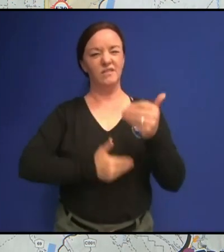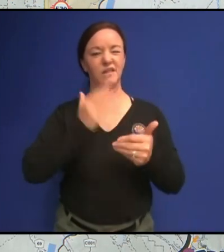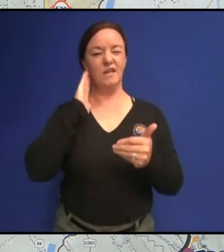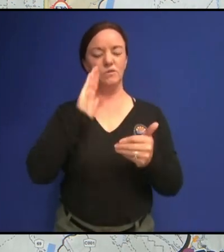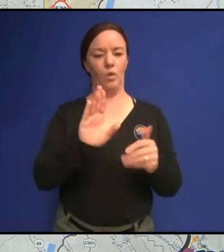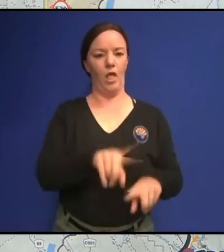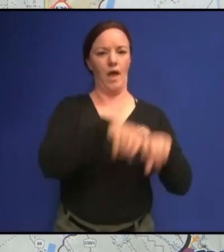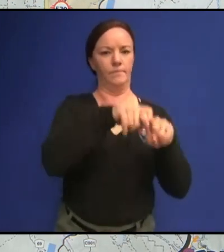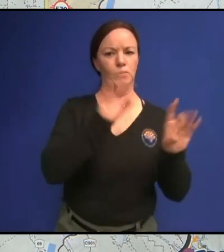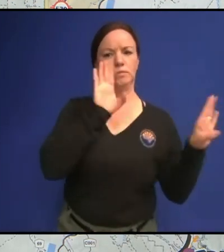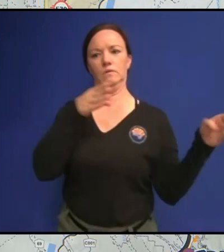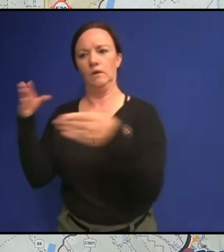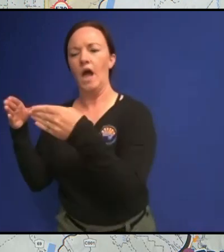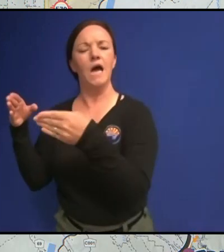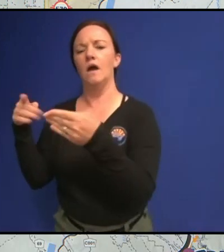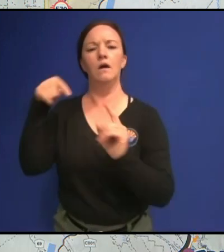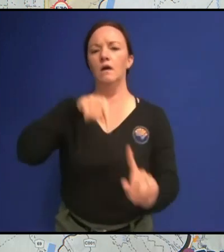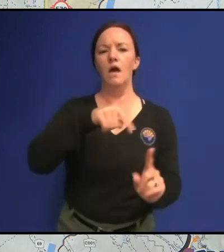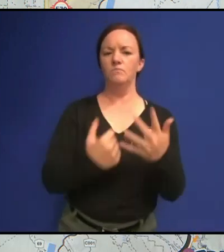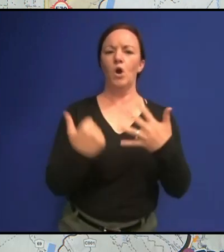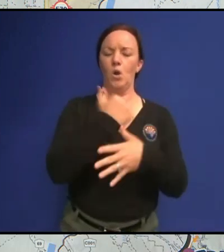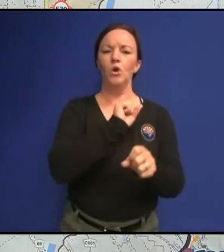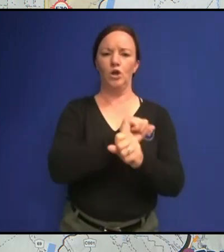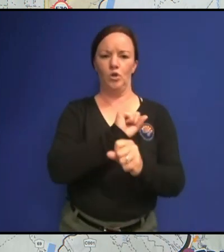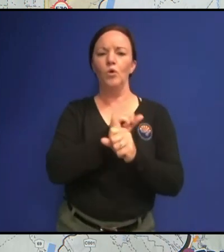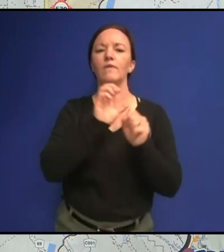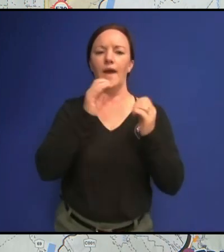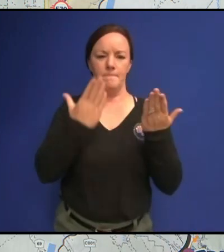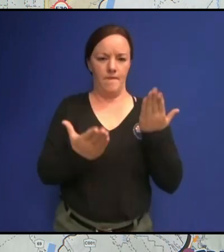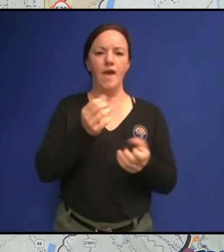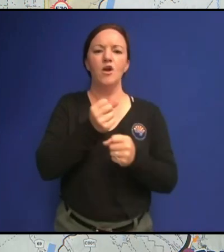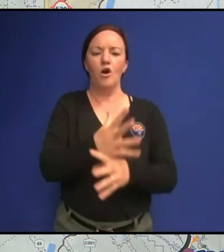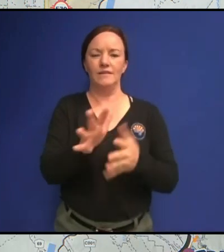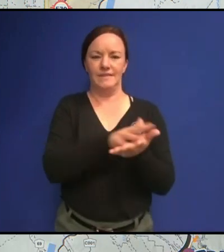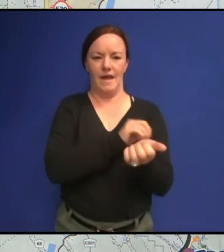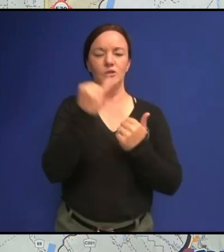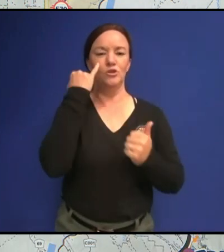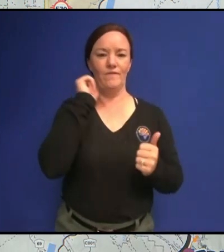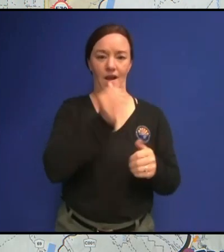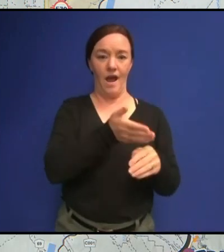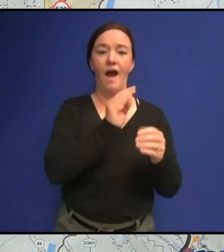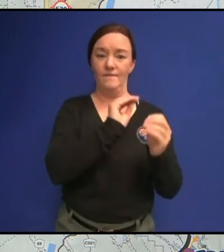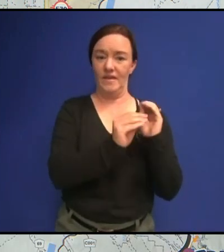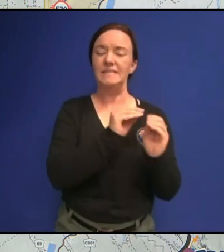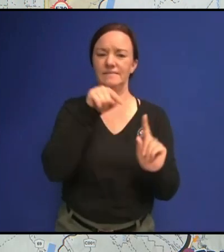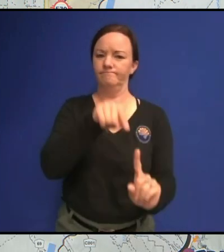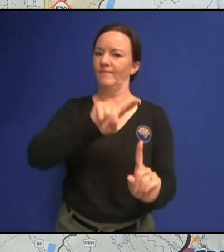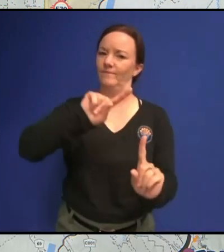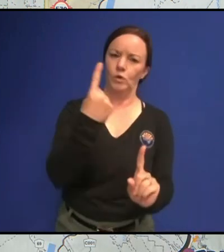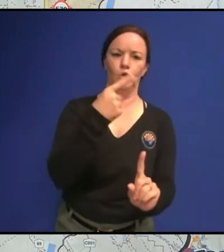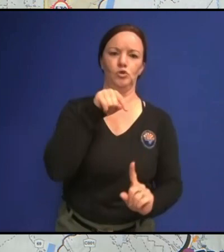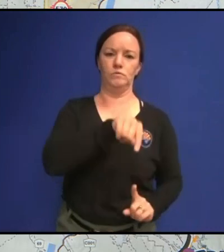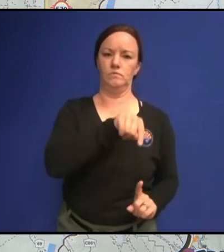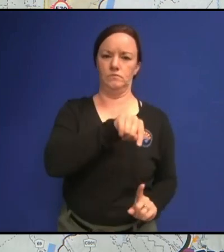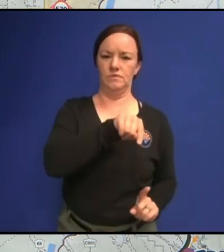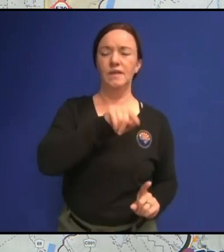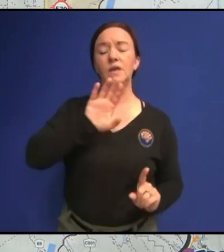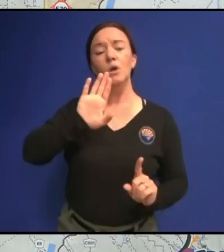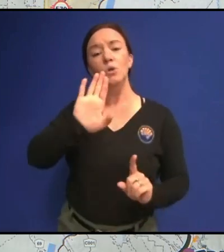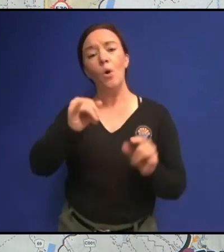damage to like I just described, to take care of somebody's individual, their